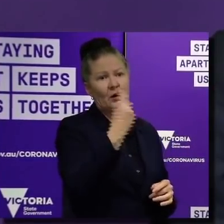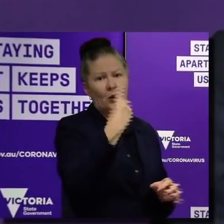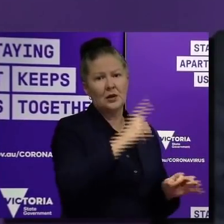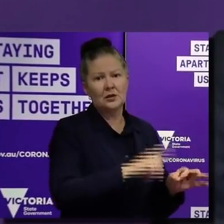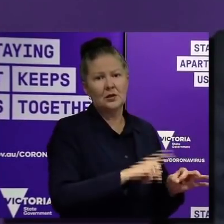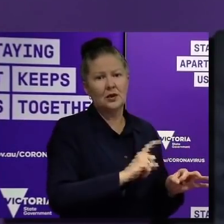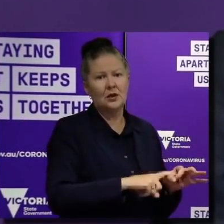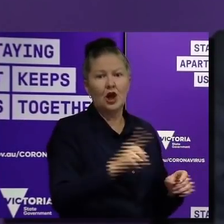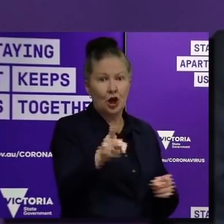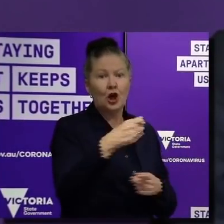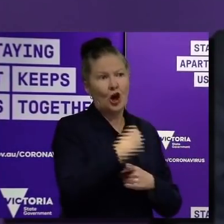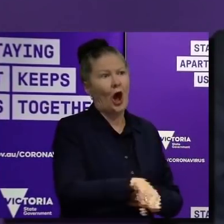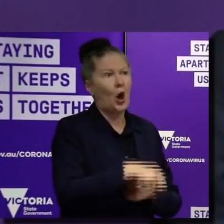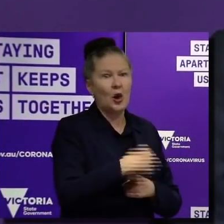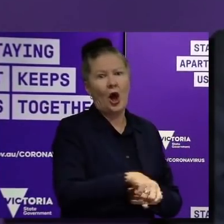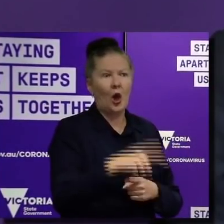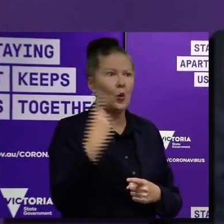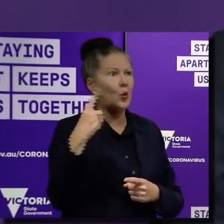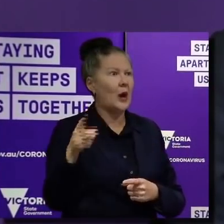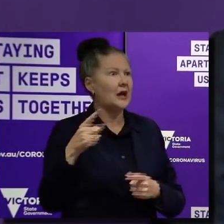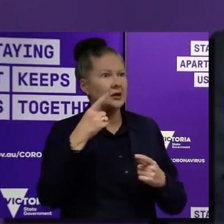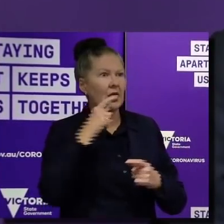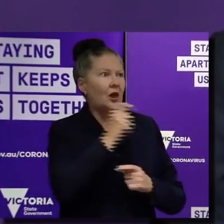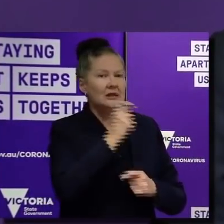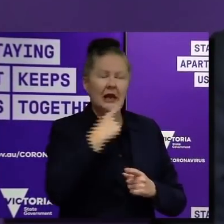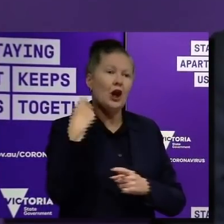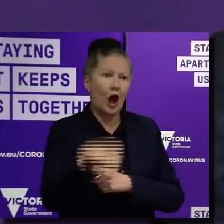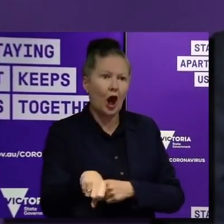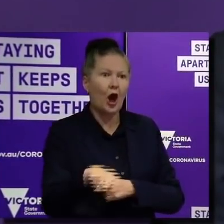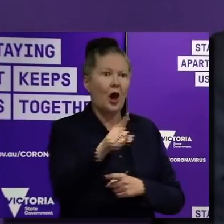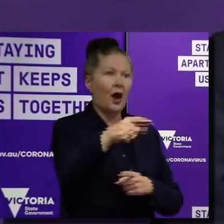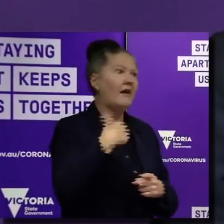No. No. would say no.